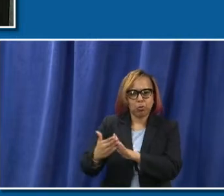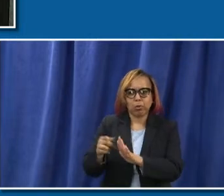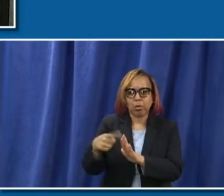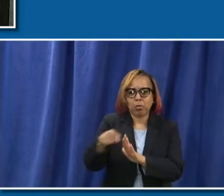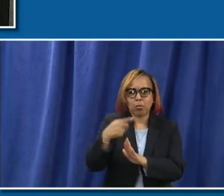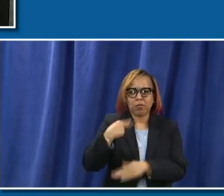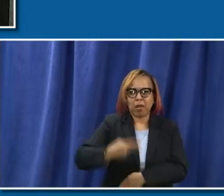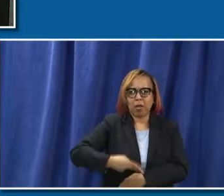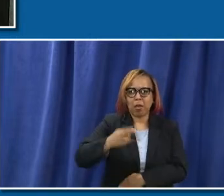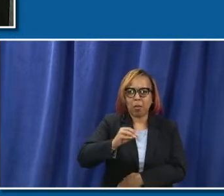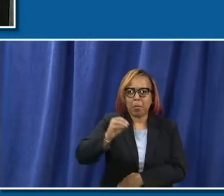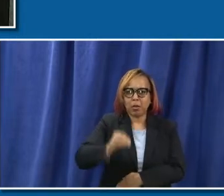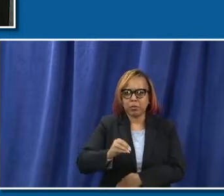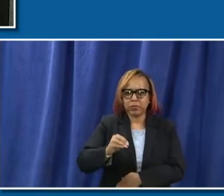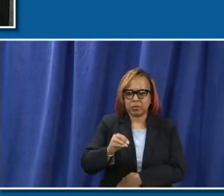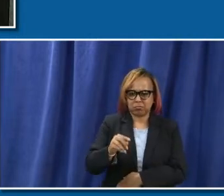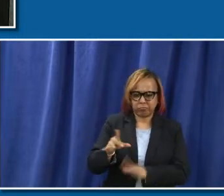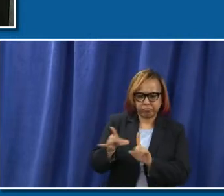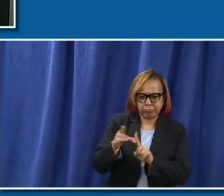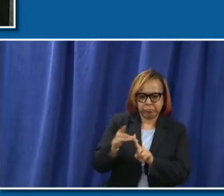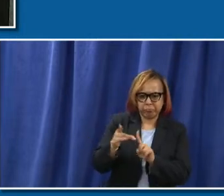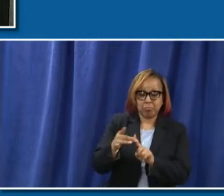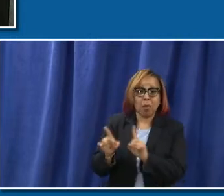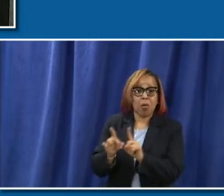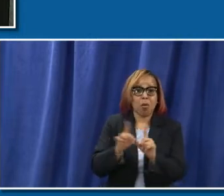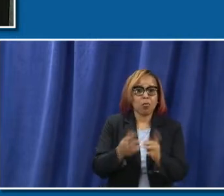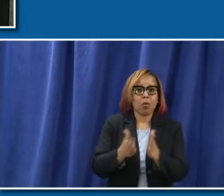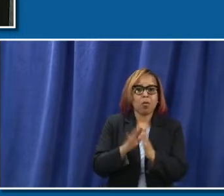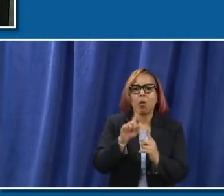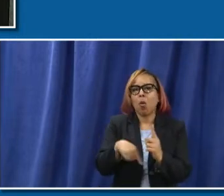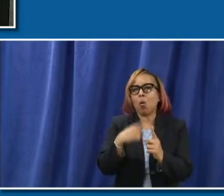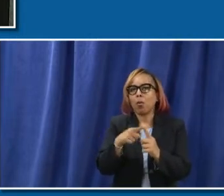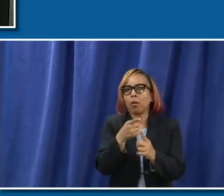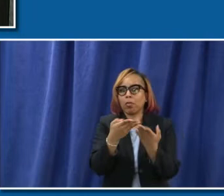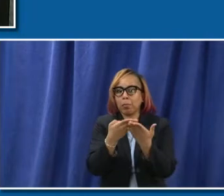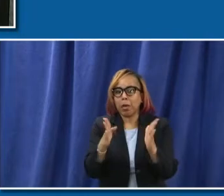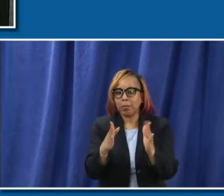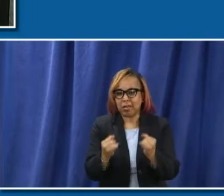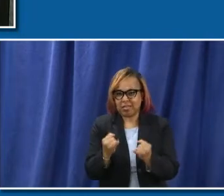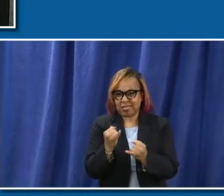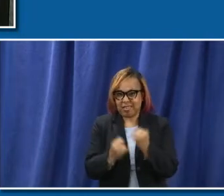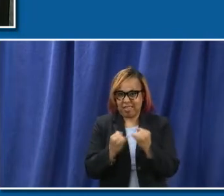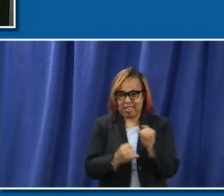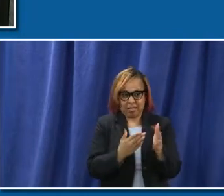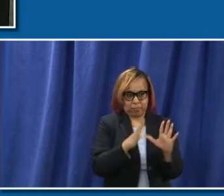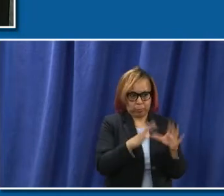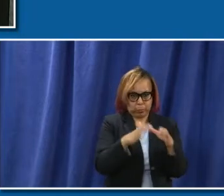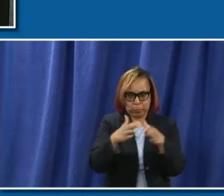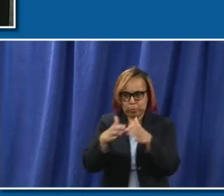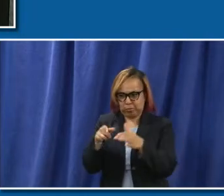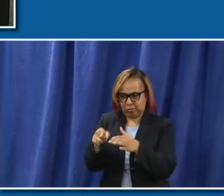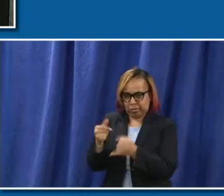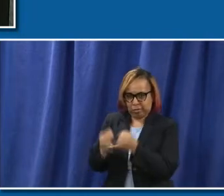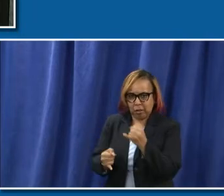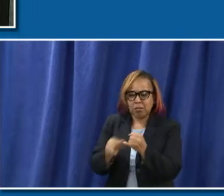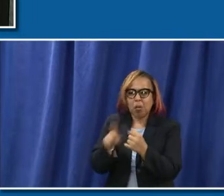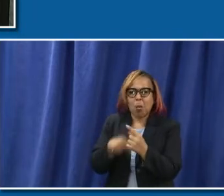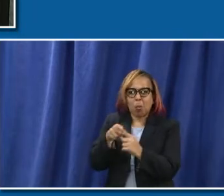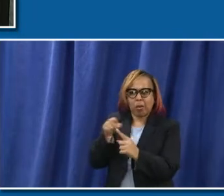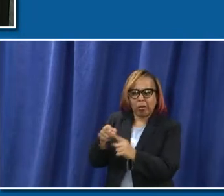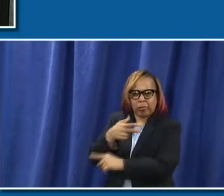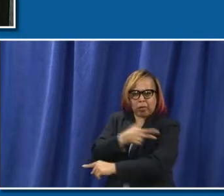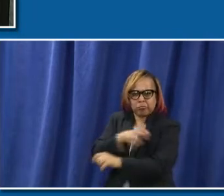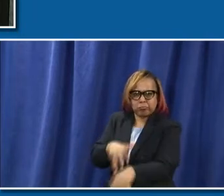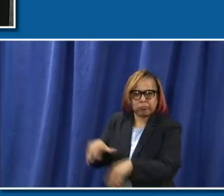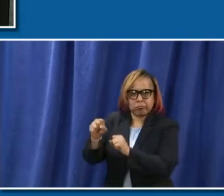high positivity rates? She's also asking, when can the public, the last of the phases, expect to receive the vaccine? So we'll come back to that.